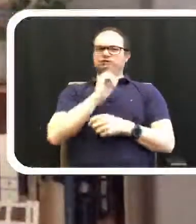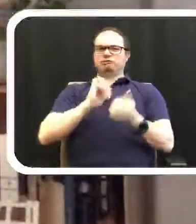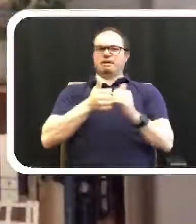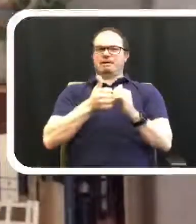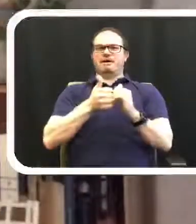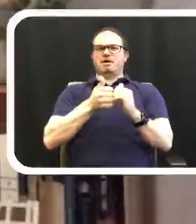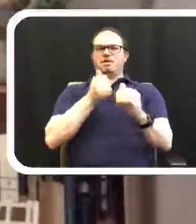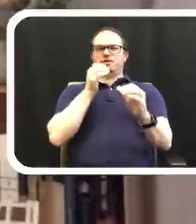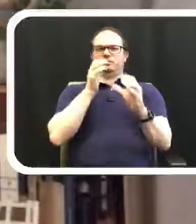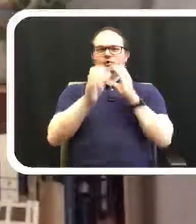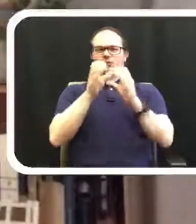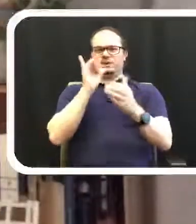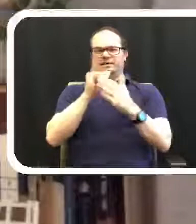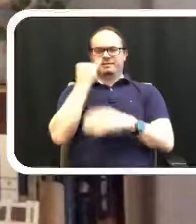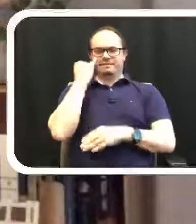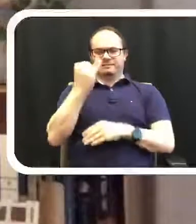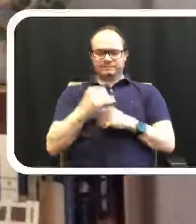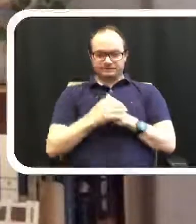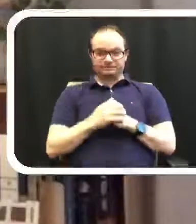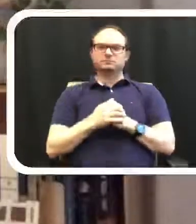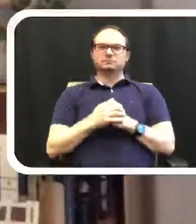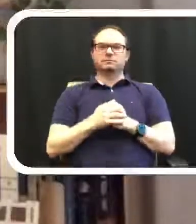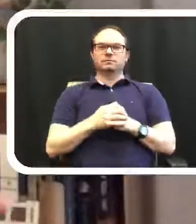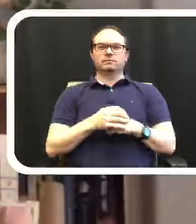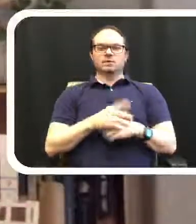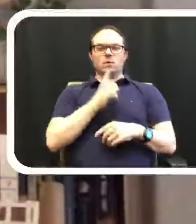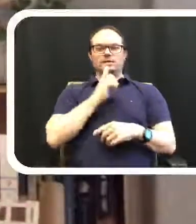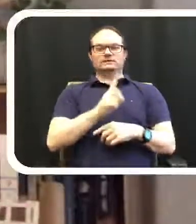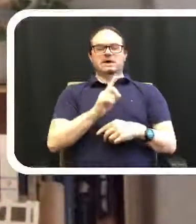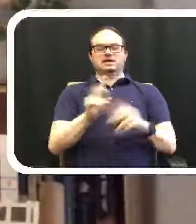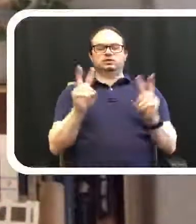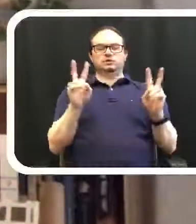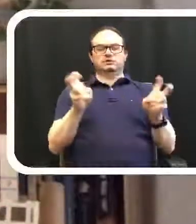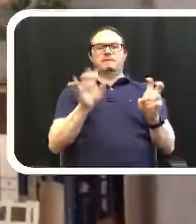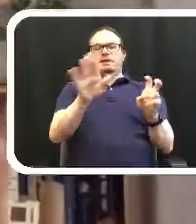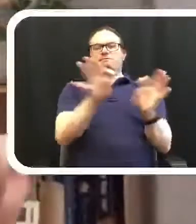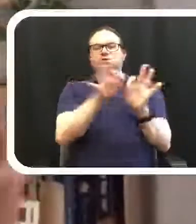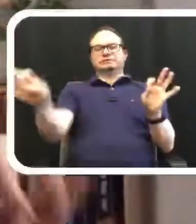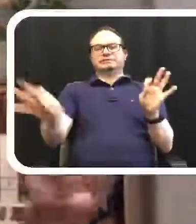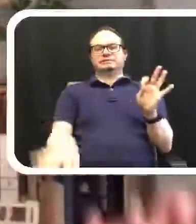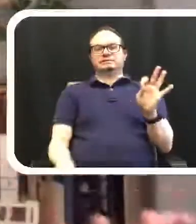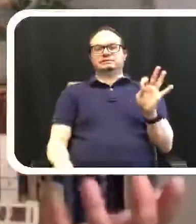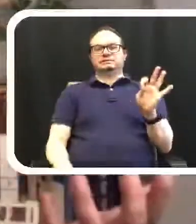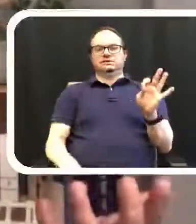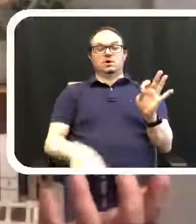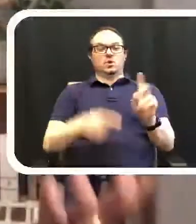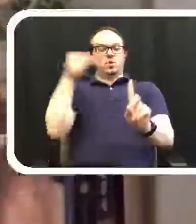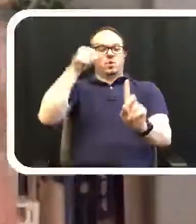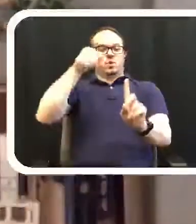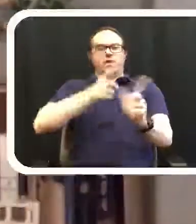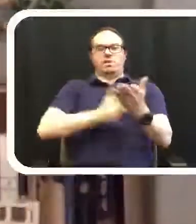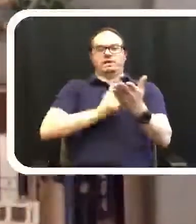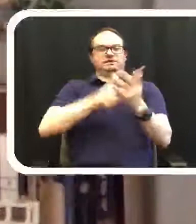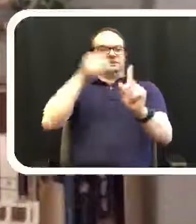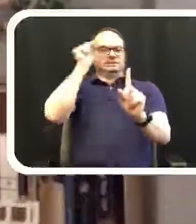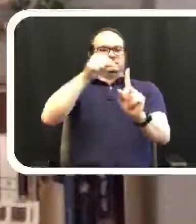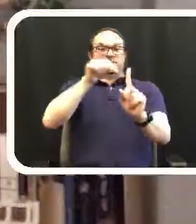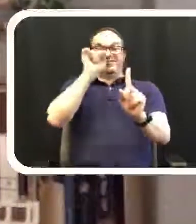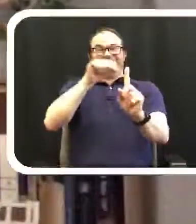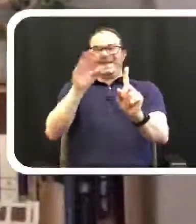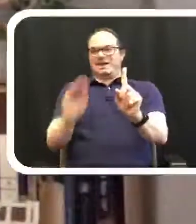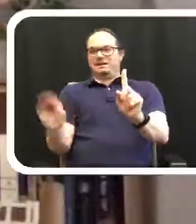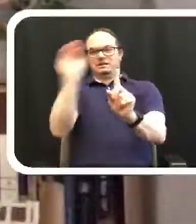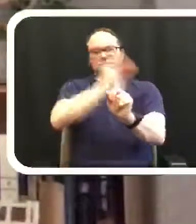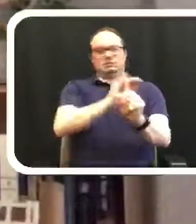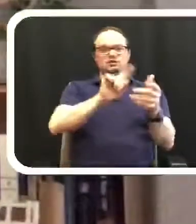to. And so the first thing I say is, what is the actual subject of your sentence? What's the thing that you want to talk about? And put that at the start